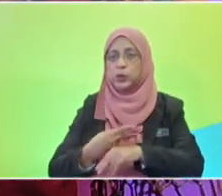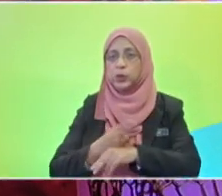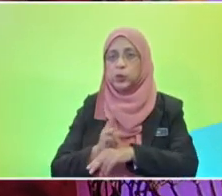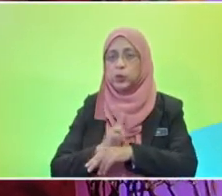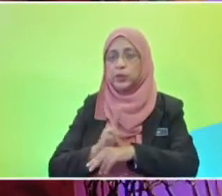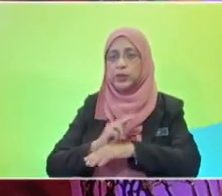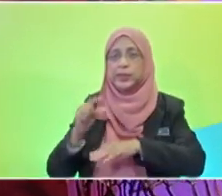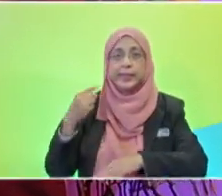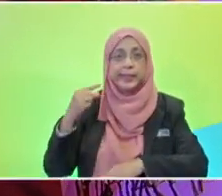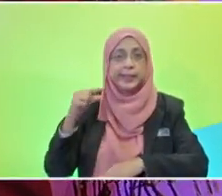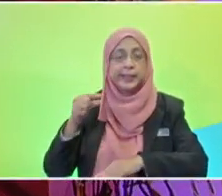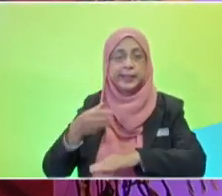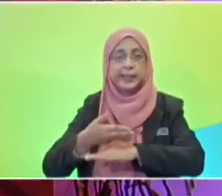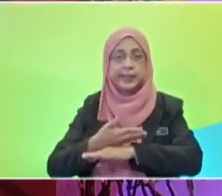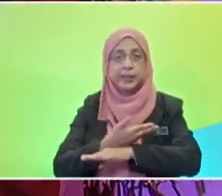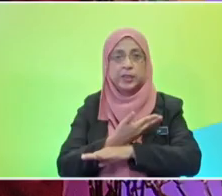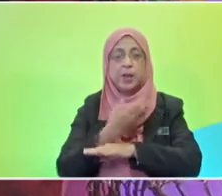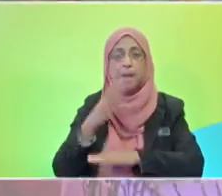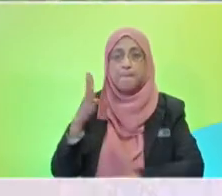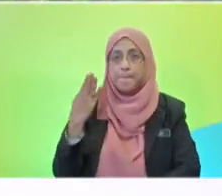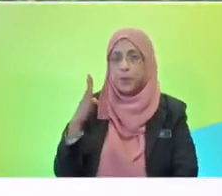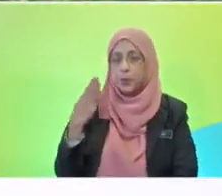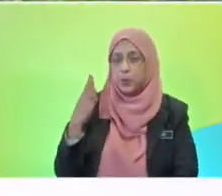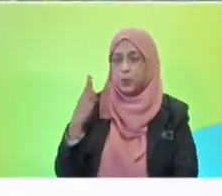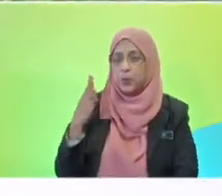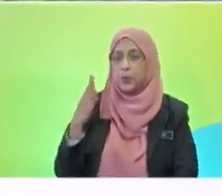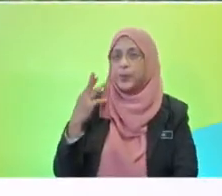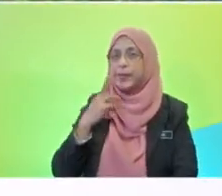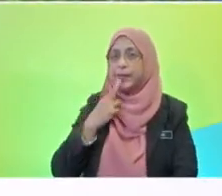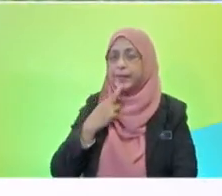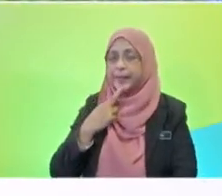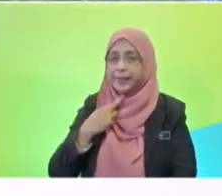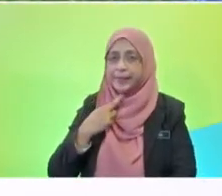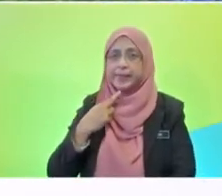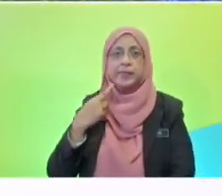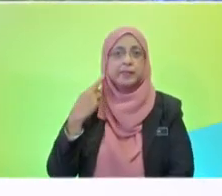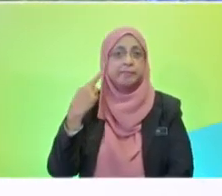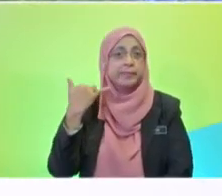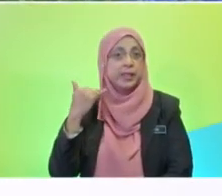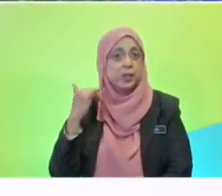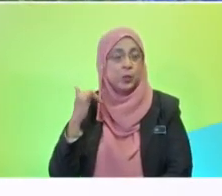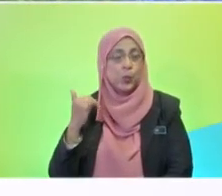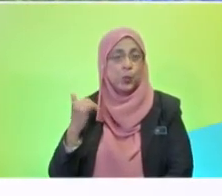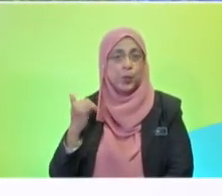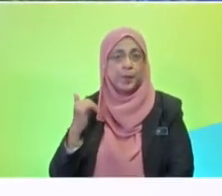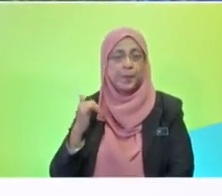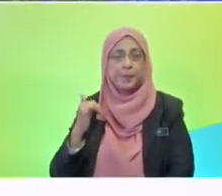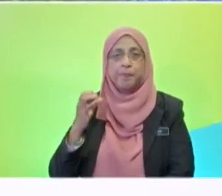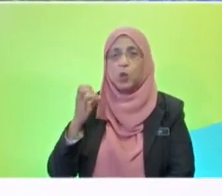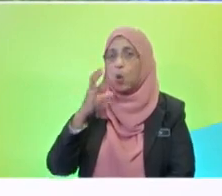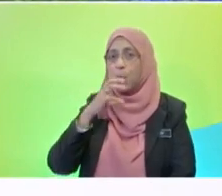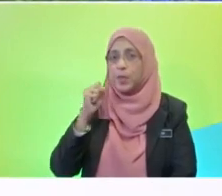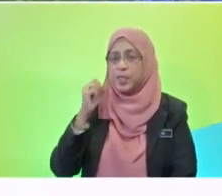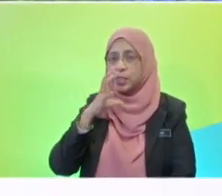for the feathers, we have blue, we have red, we have yellow, we have